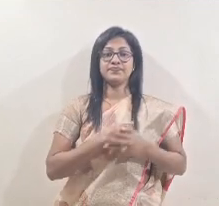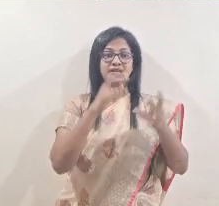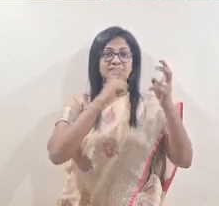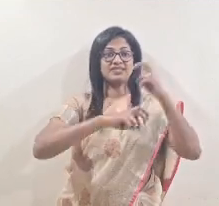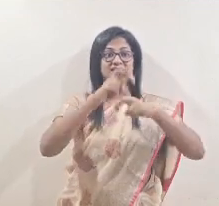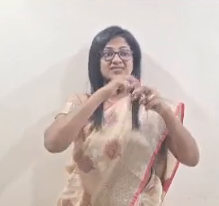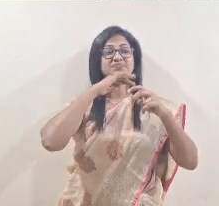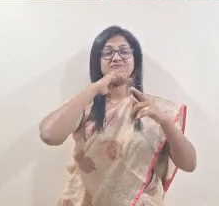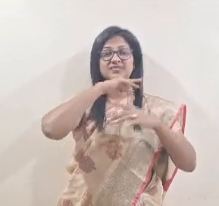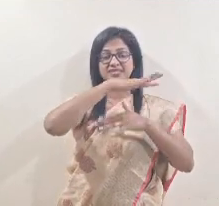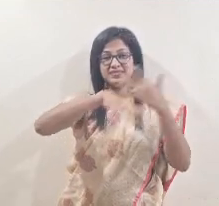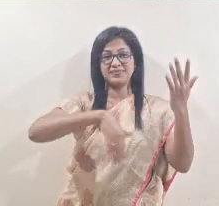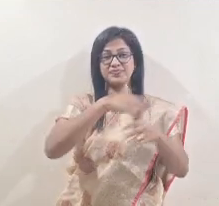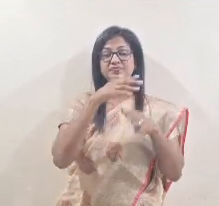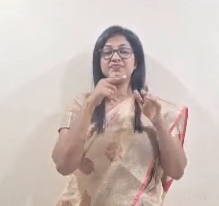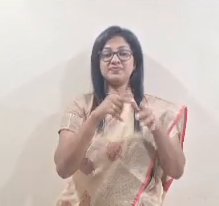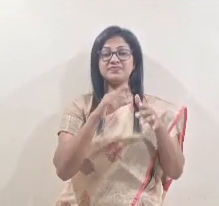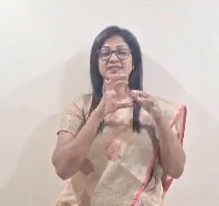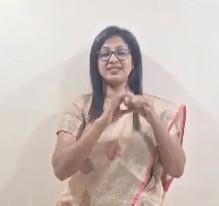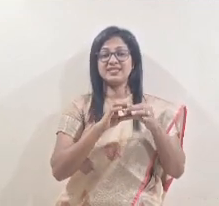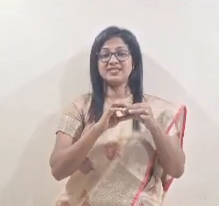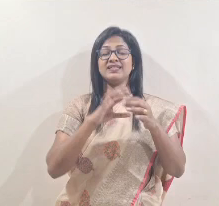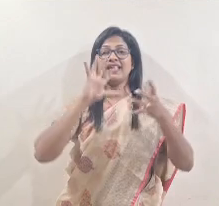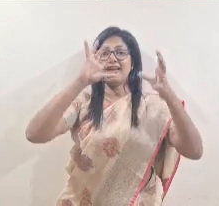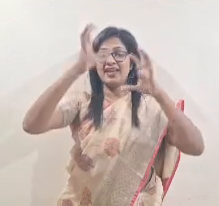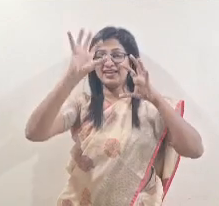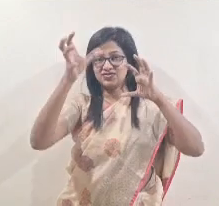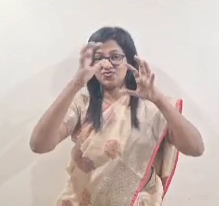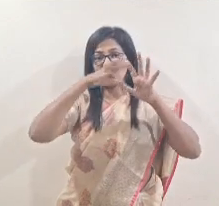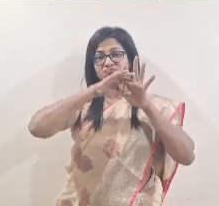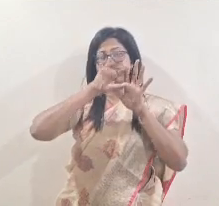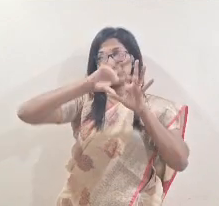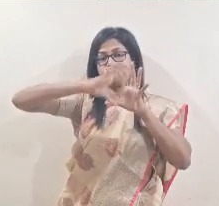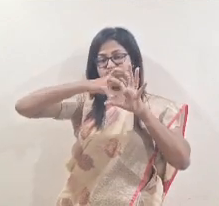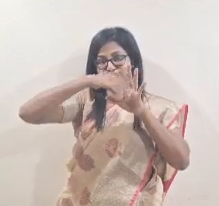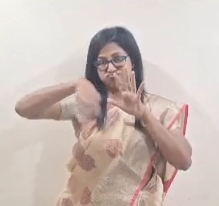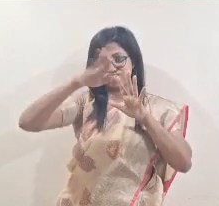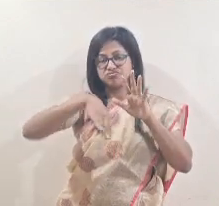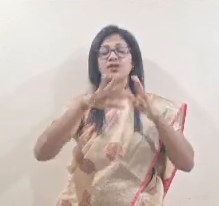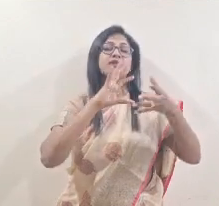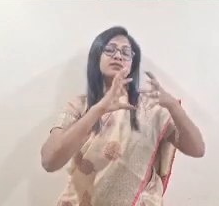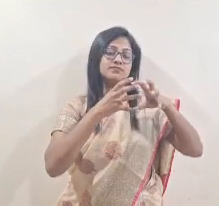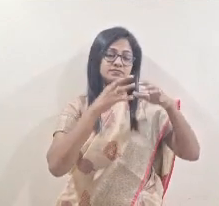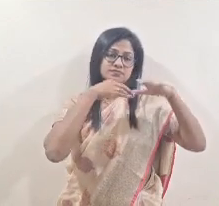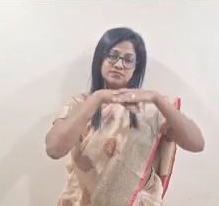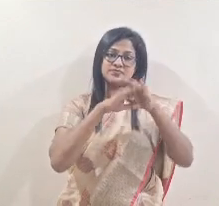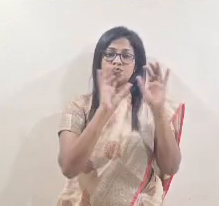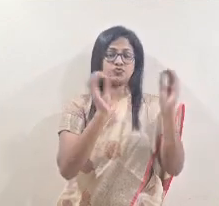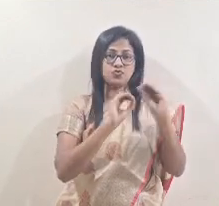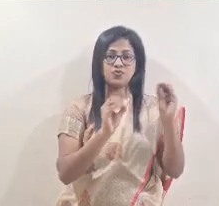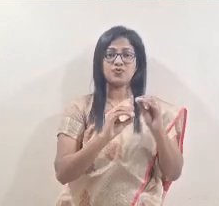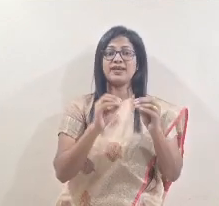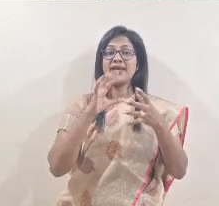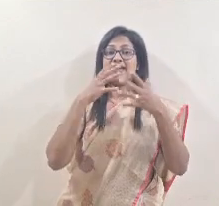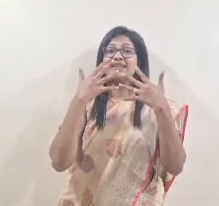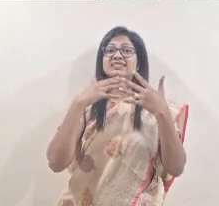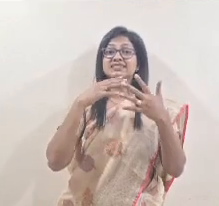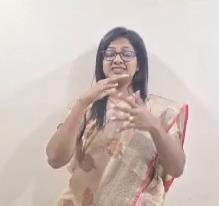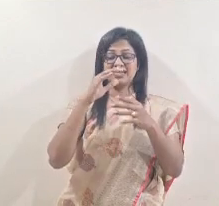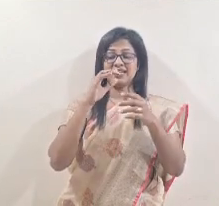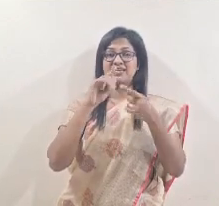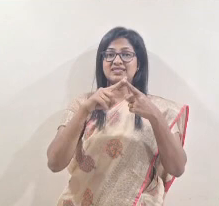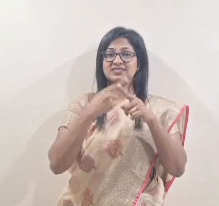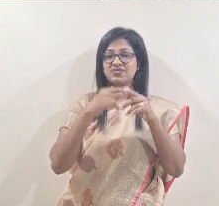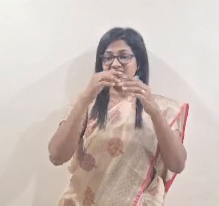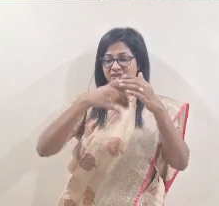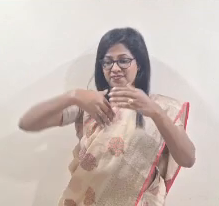transport emissions, the basically are exhaust emission, non-exhaust emissions. Exhaust emissions are basically that